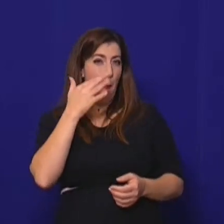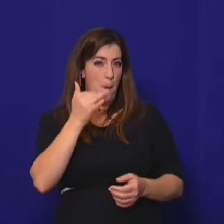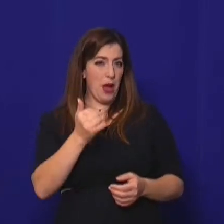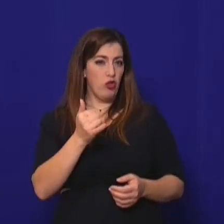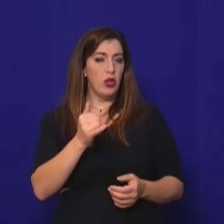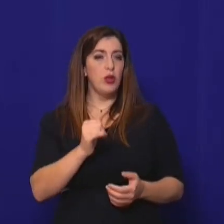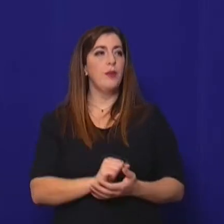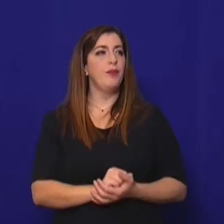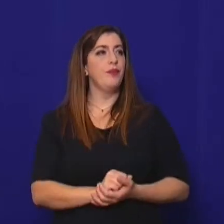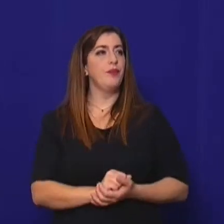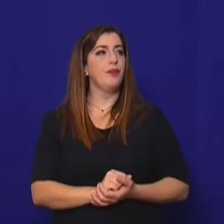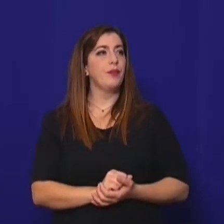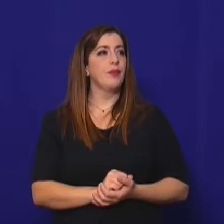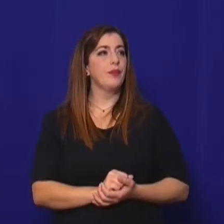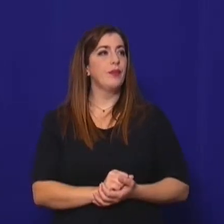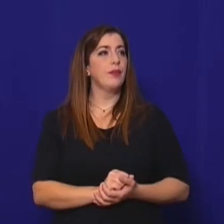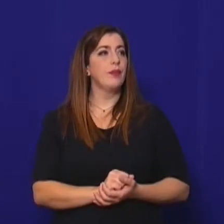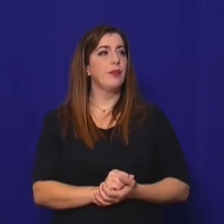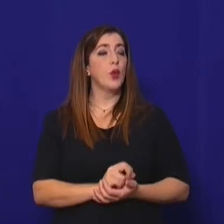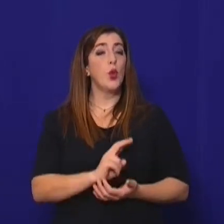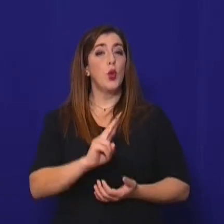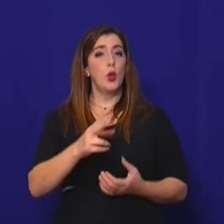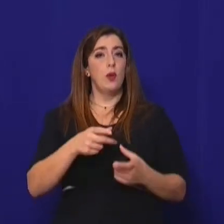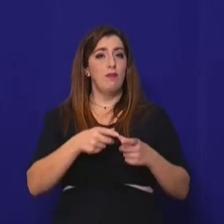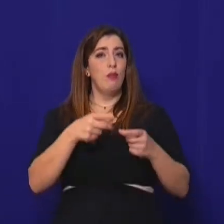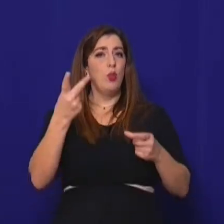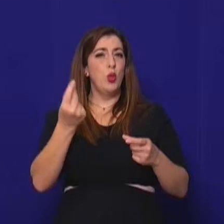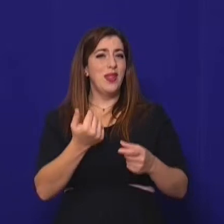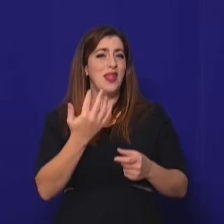u għamilna citations kellna